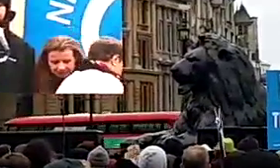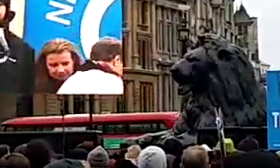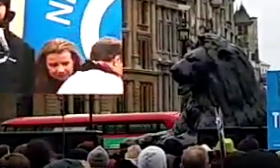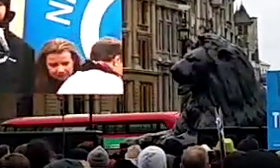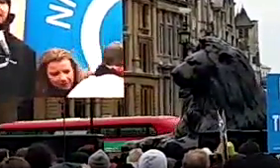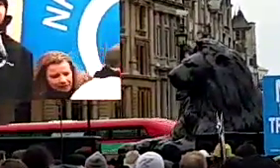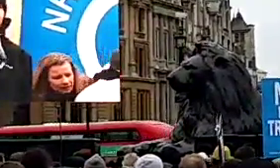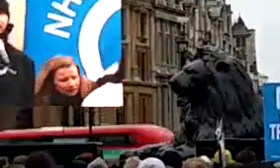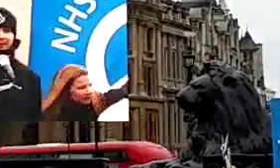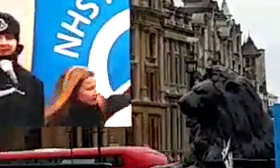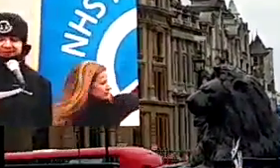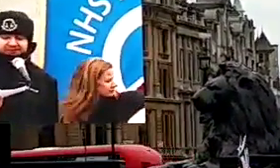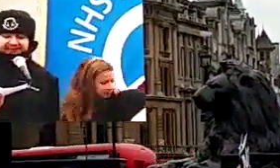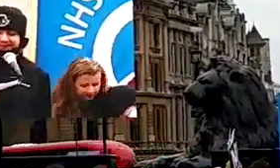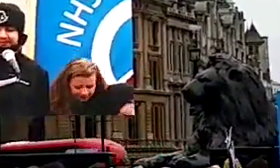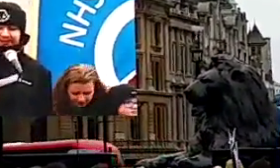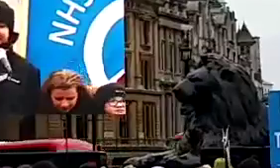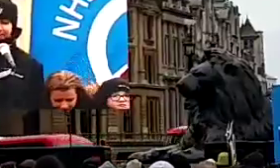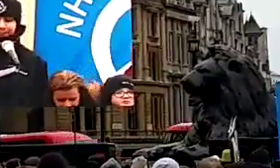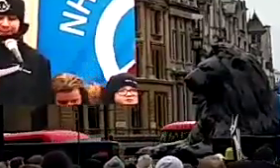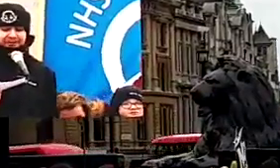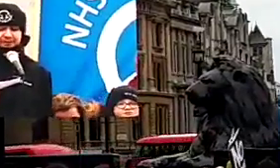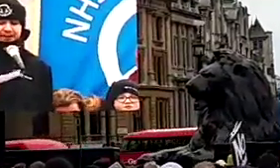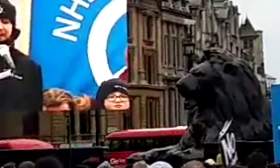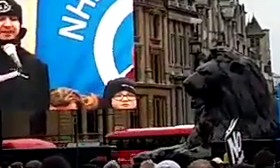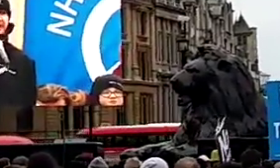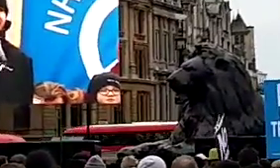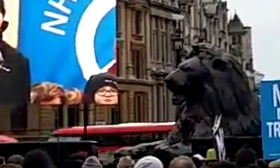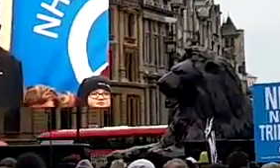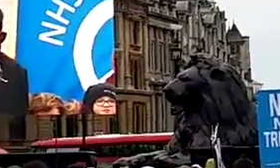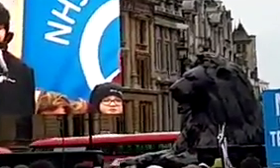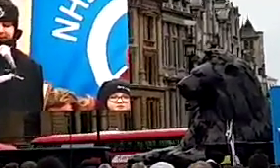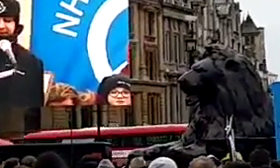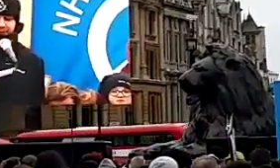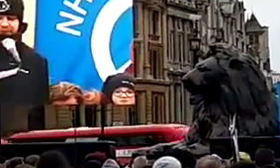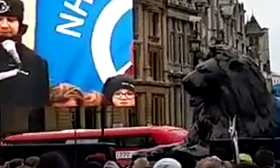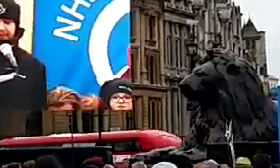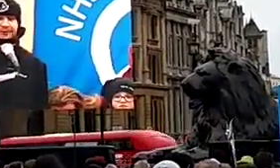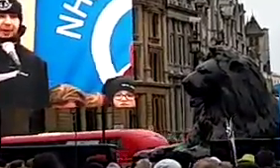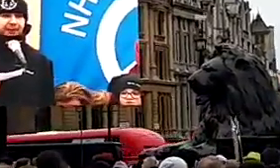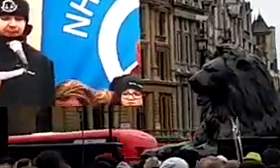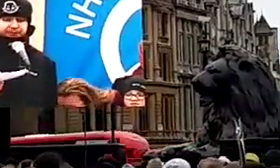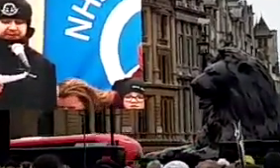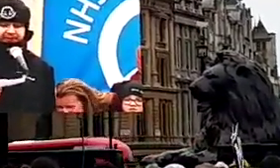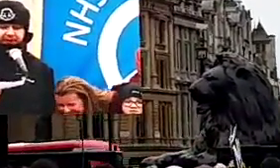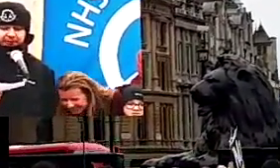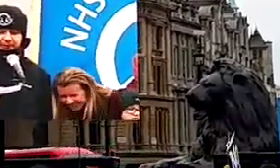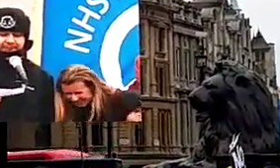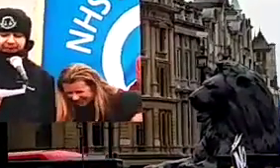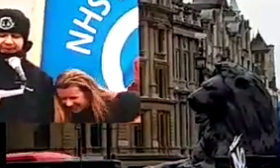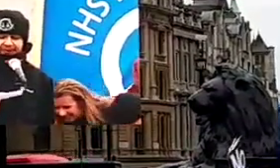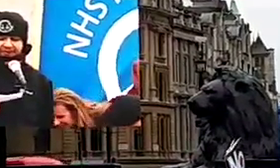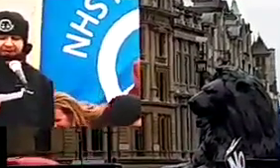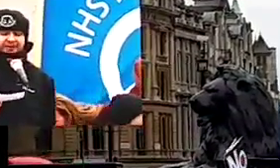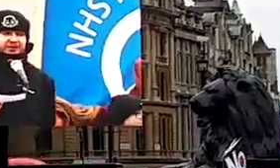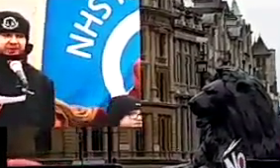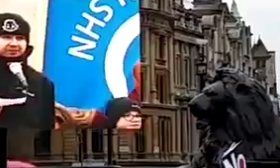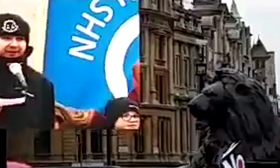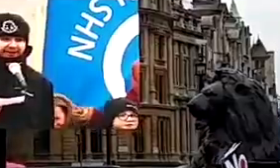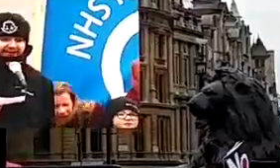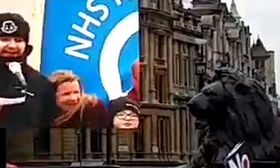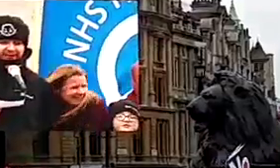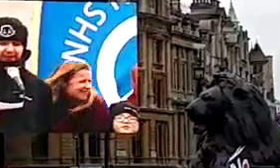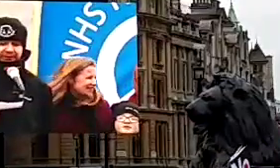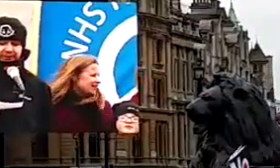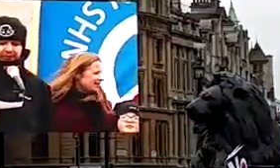£21,021. Rather than sticking to their original pledge that the threshold should move upwards in line with inflation,